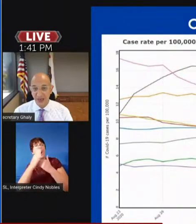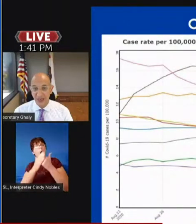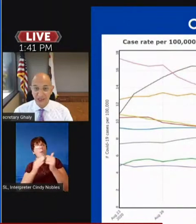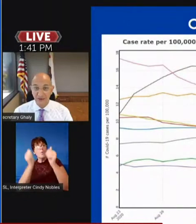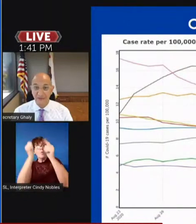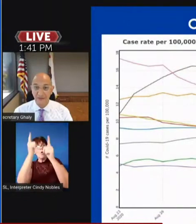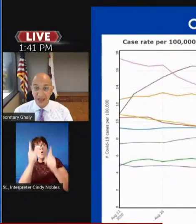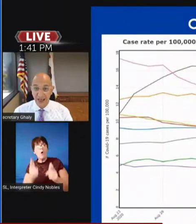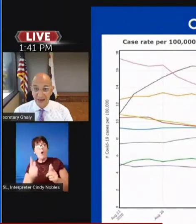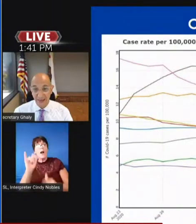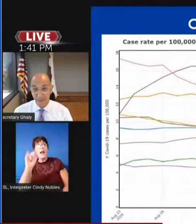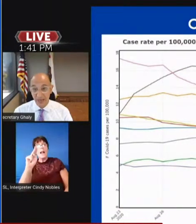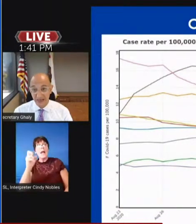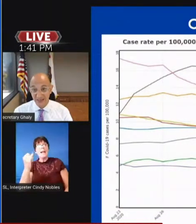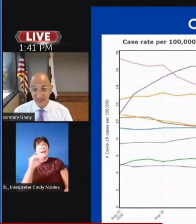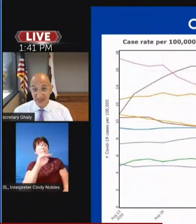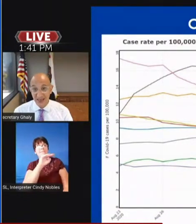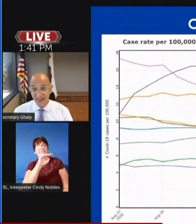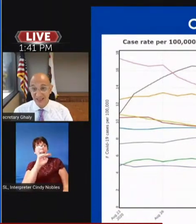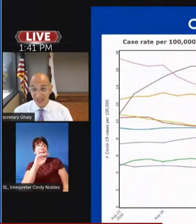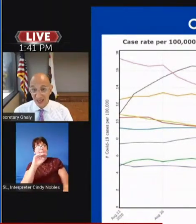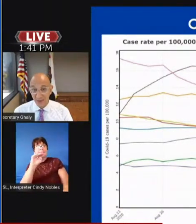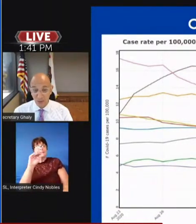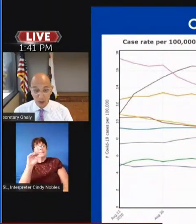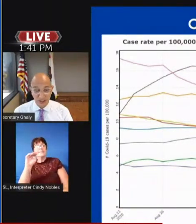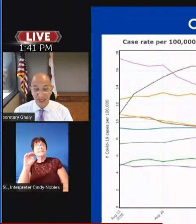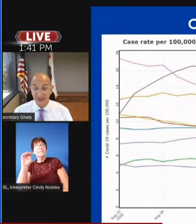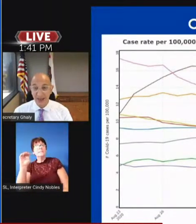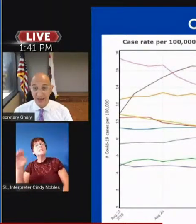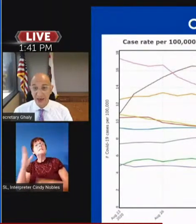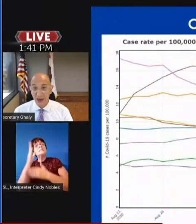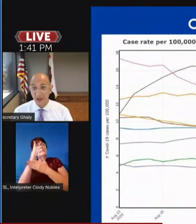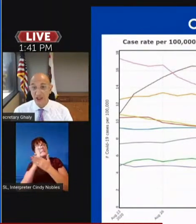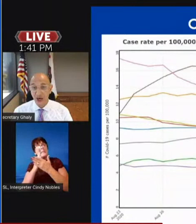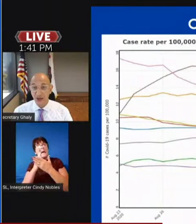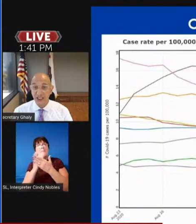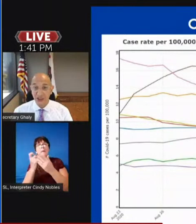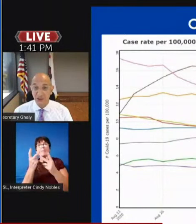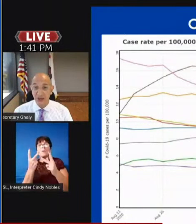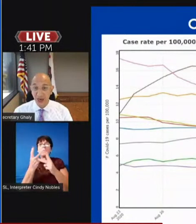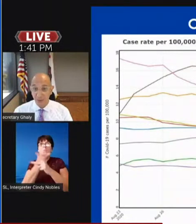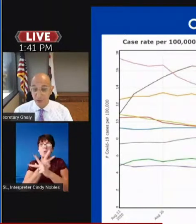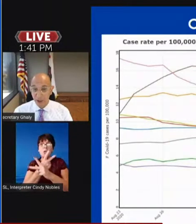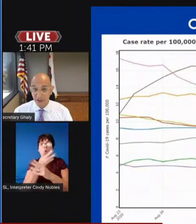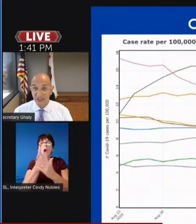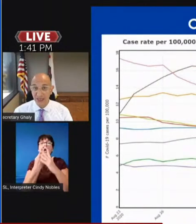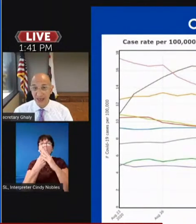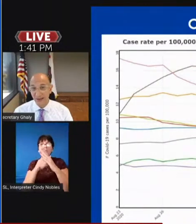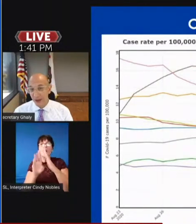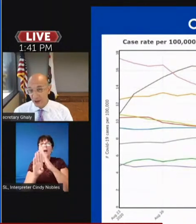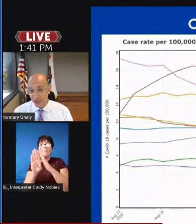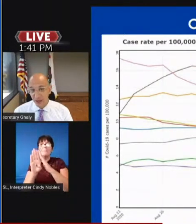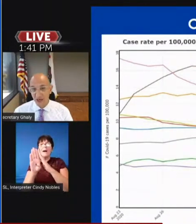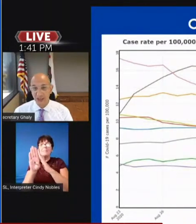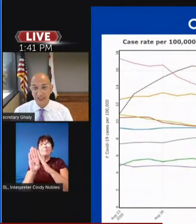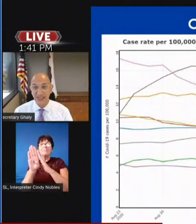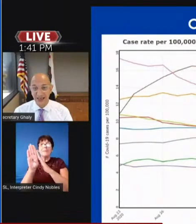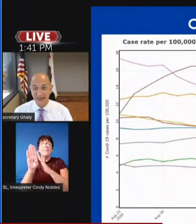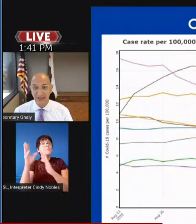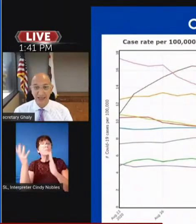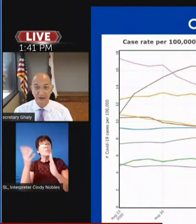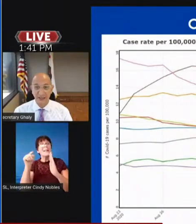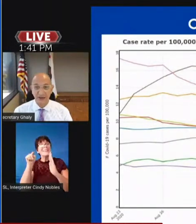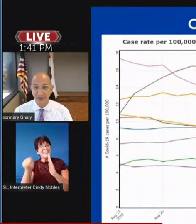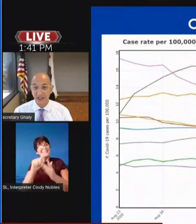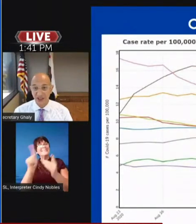of the lines are flat at best, and some, worse than that, are starting to trend upwards. And those are